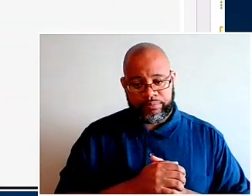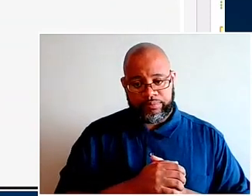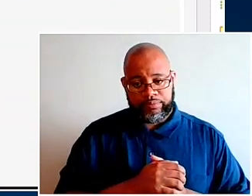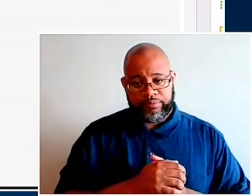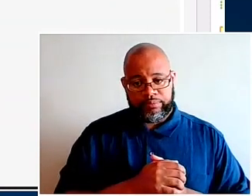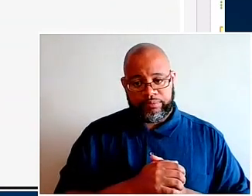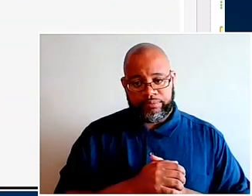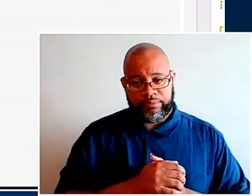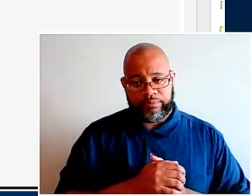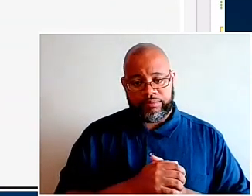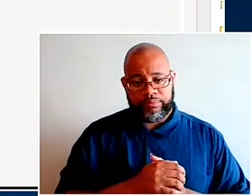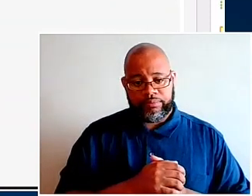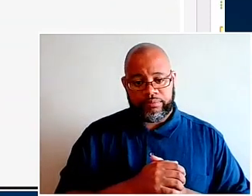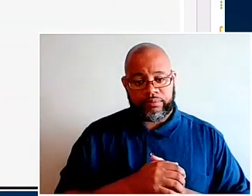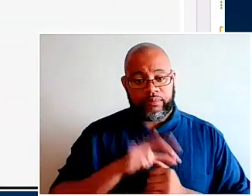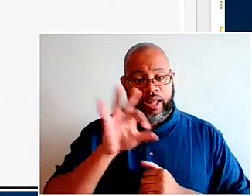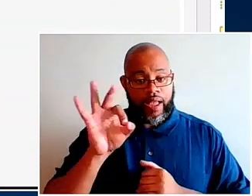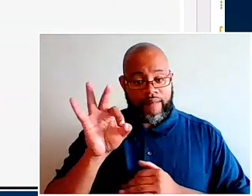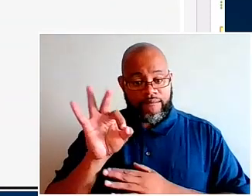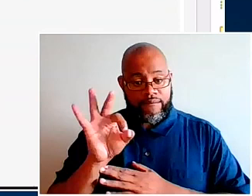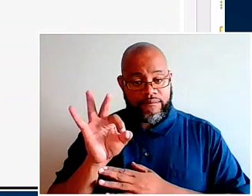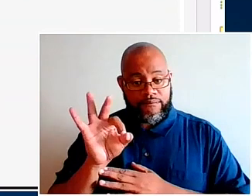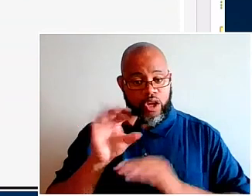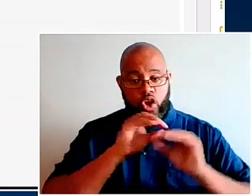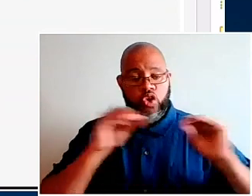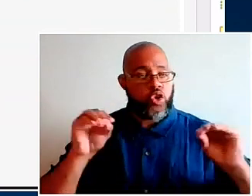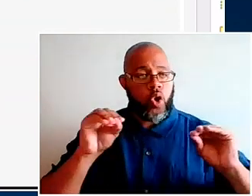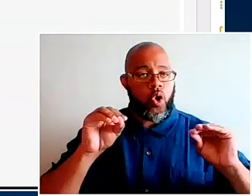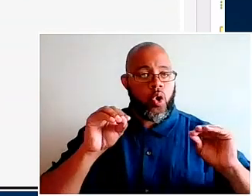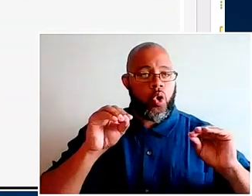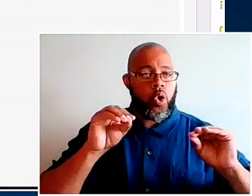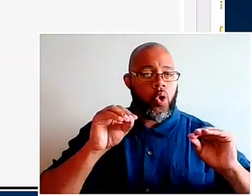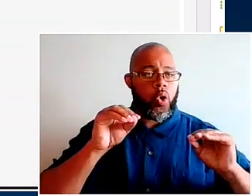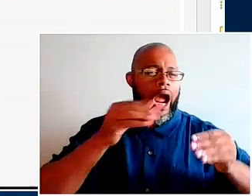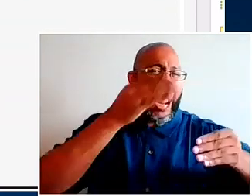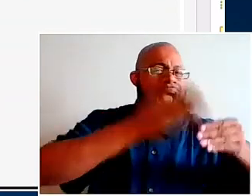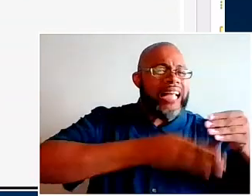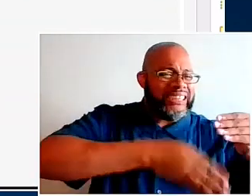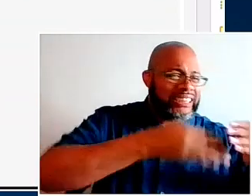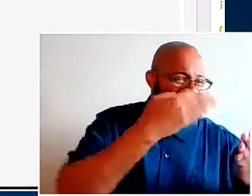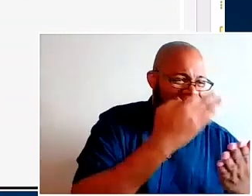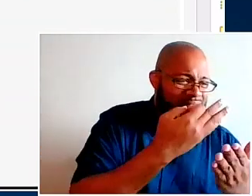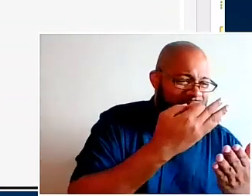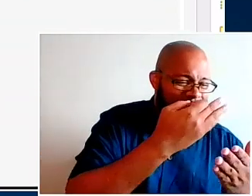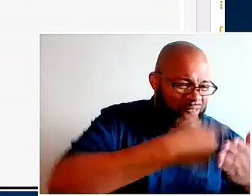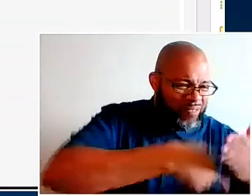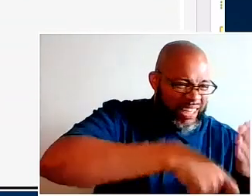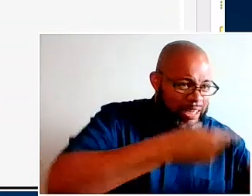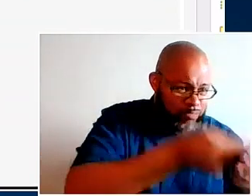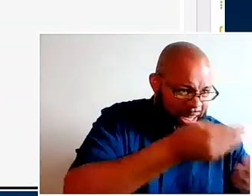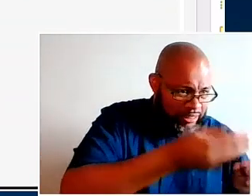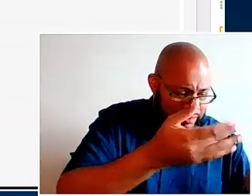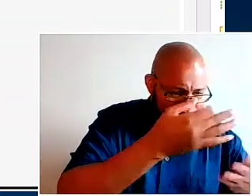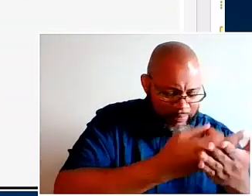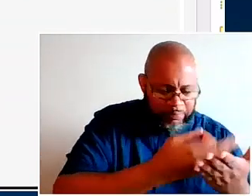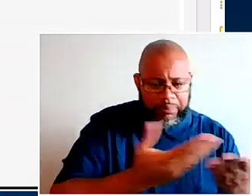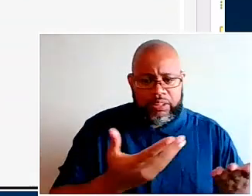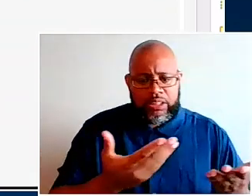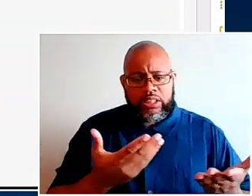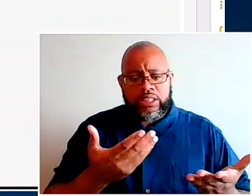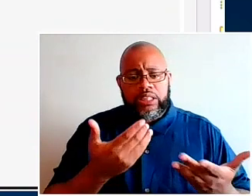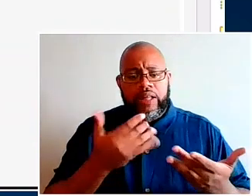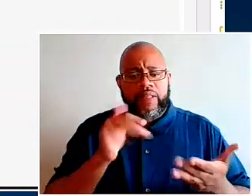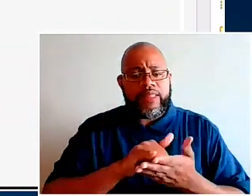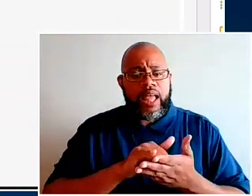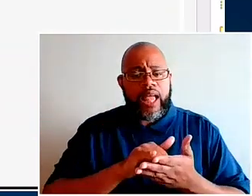in F, no sunset fee is charged to the student at any point in the life cycle of a financial